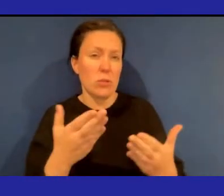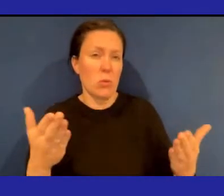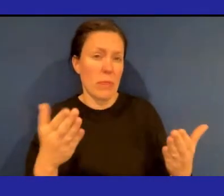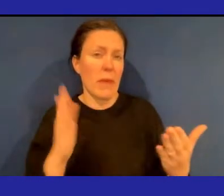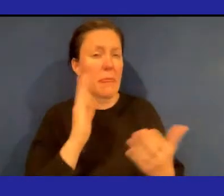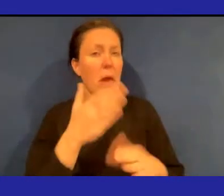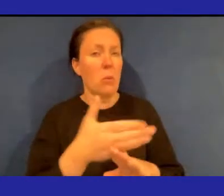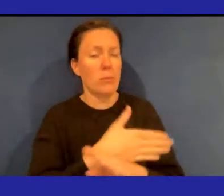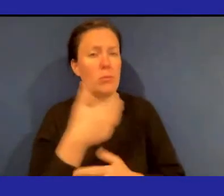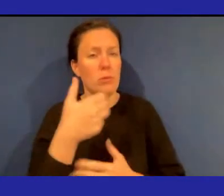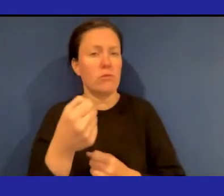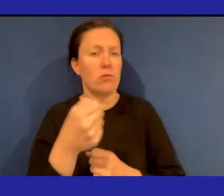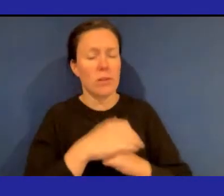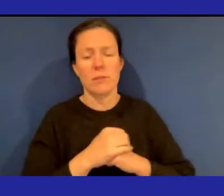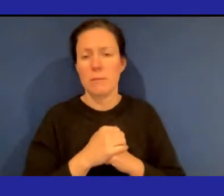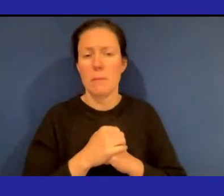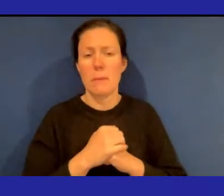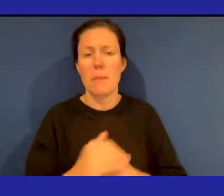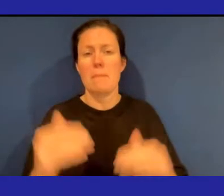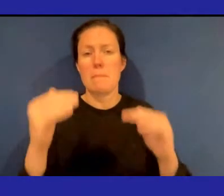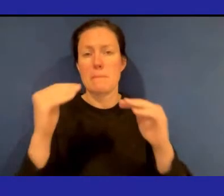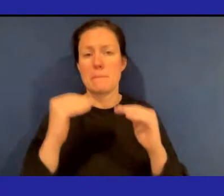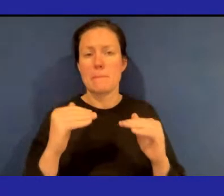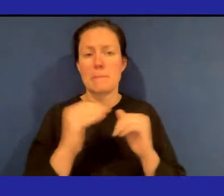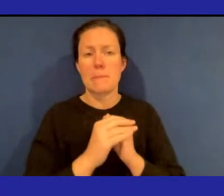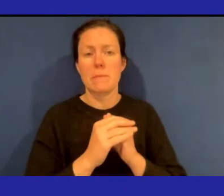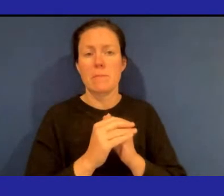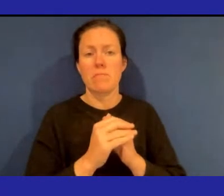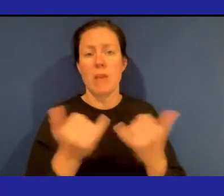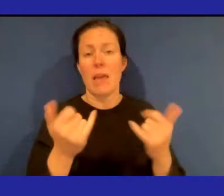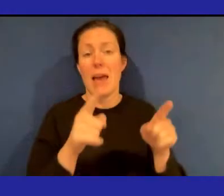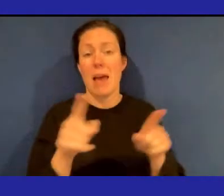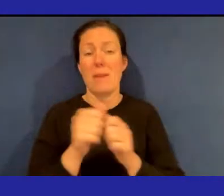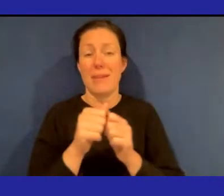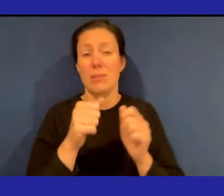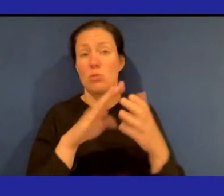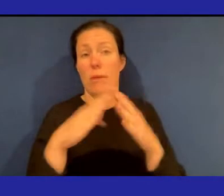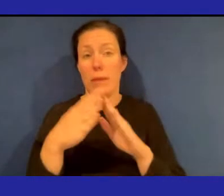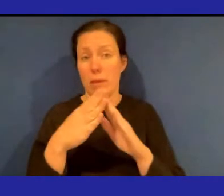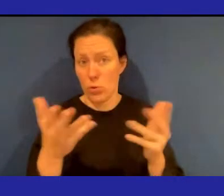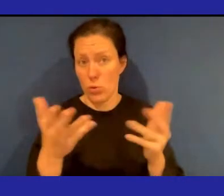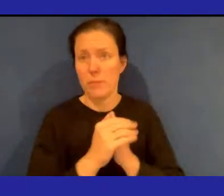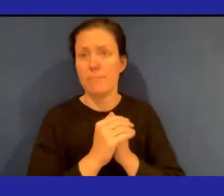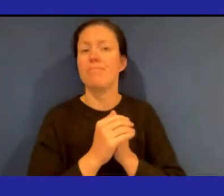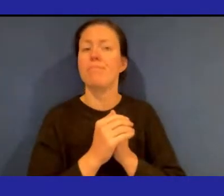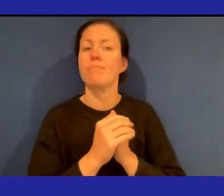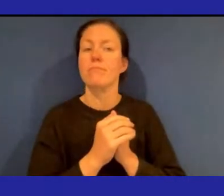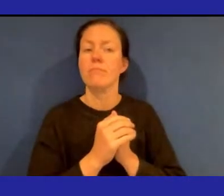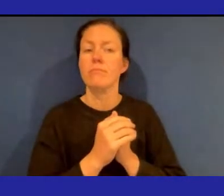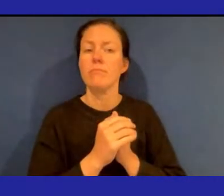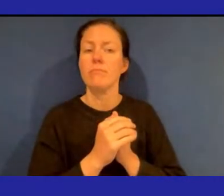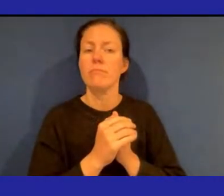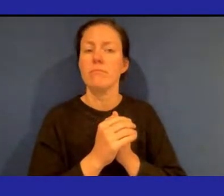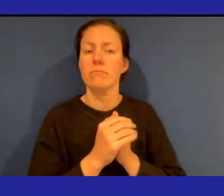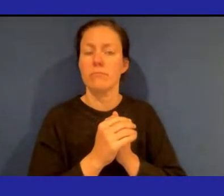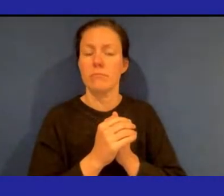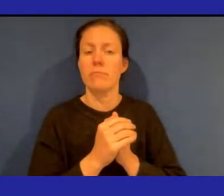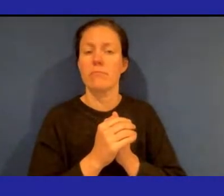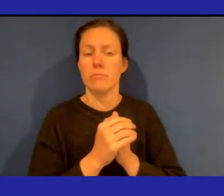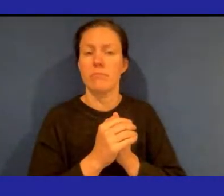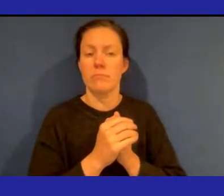Slide 7, happenings and the impact within the community, highlighting our